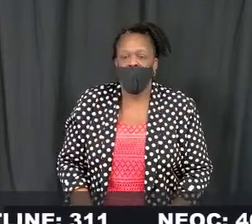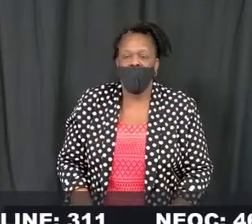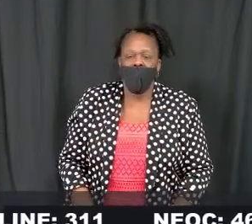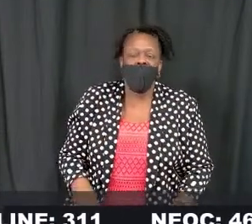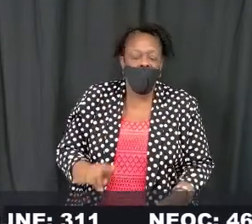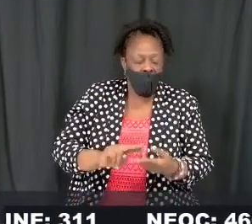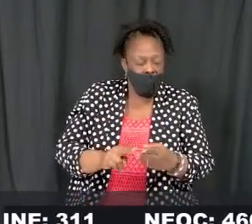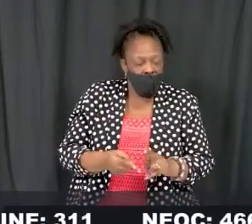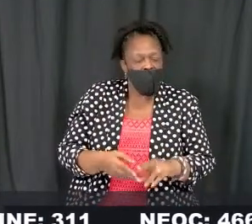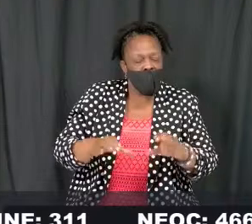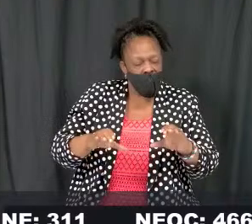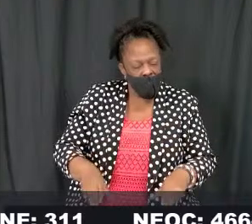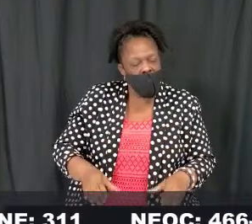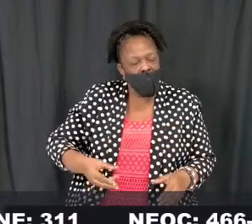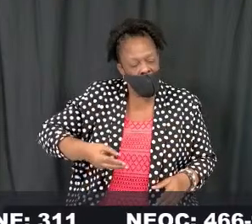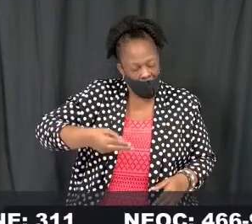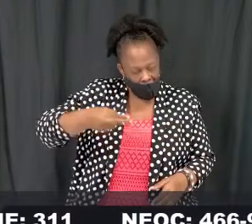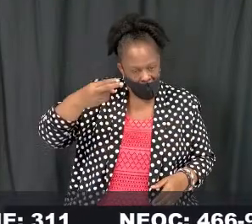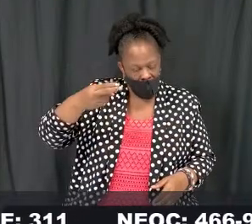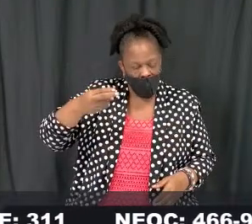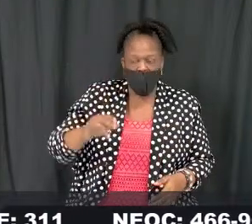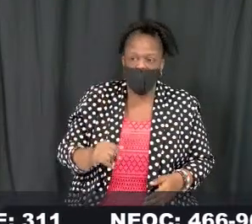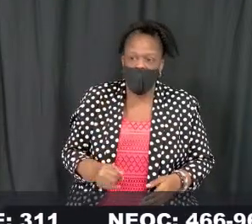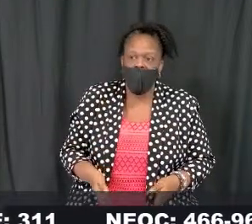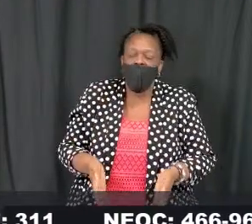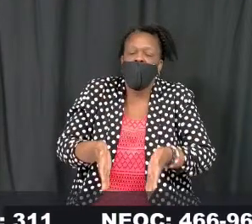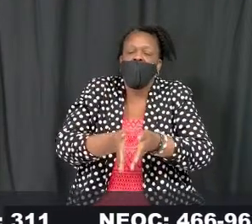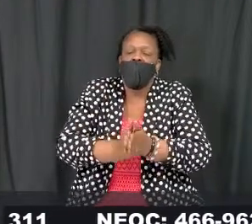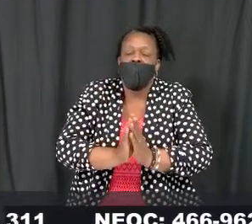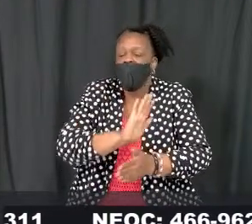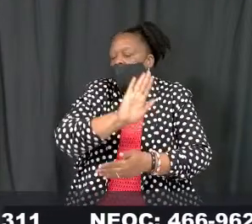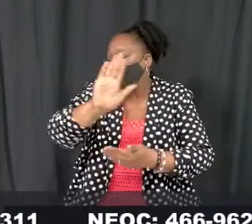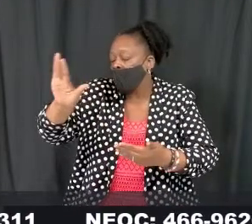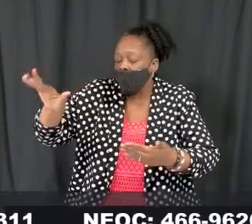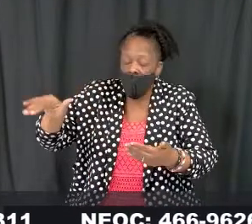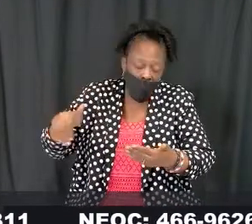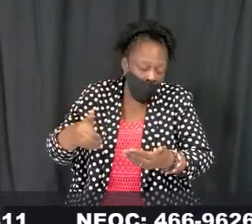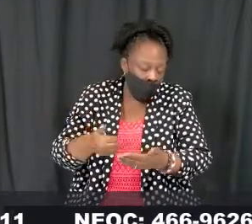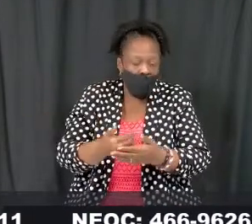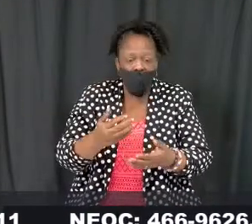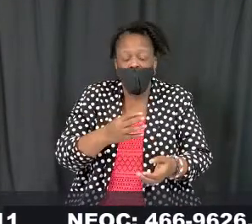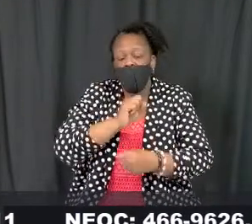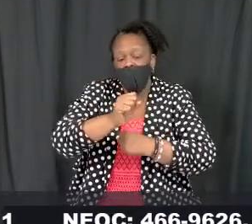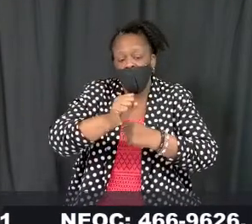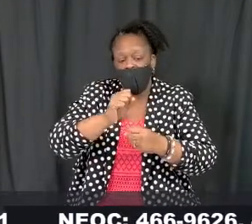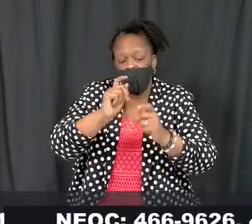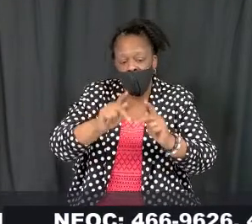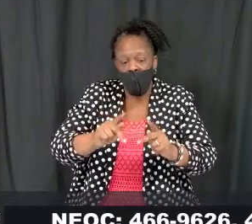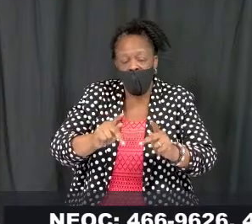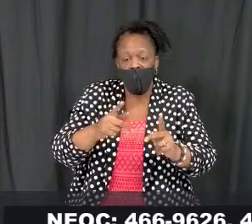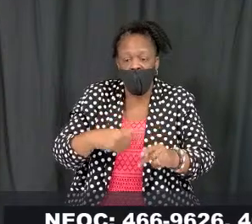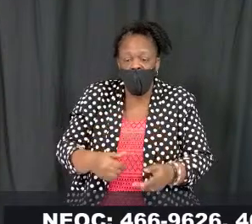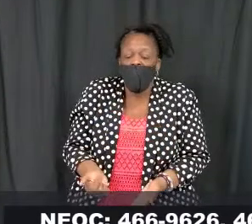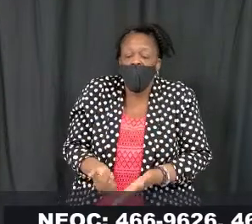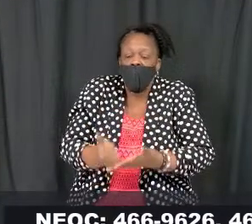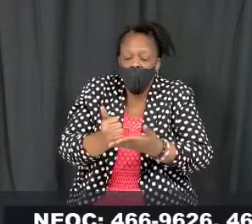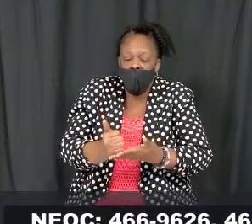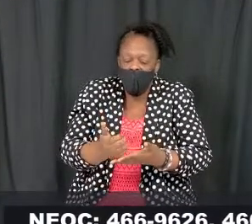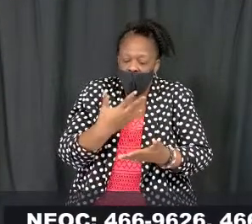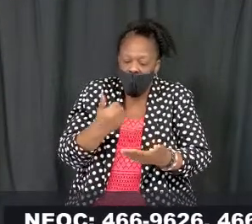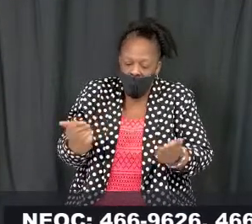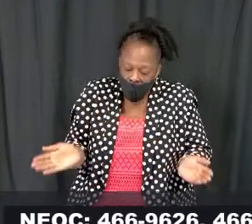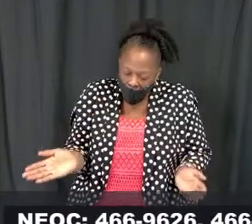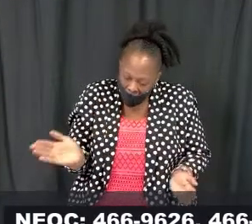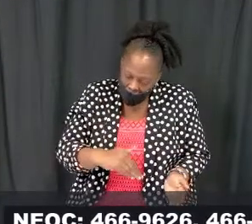higher. We called for an all-of-society approach in this fight, and many stepped forward to aid in this fight and